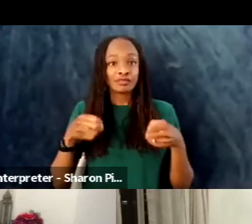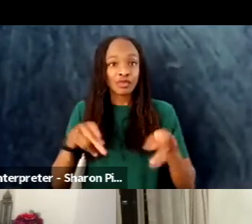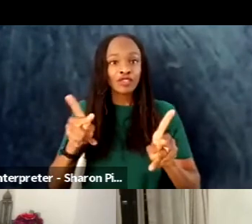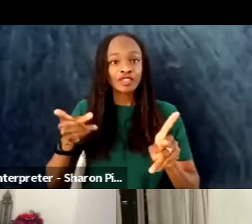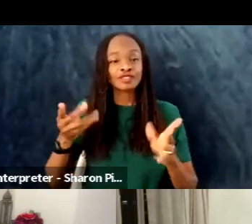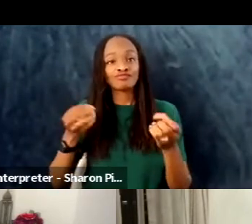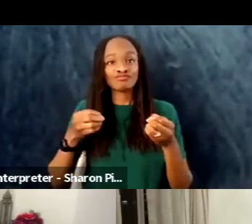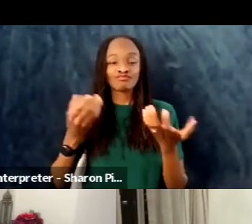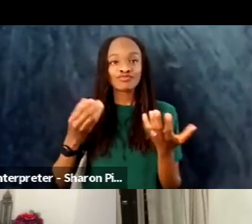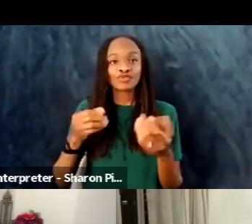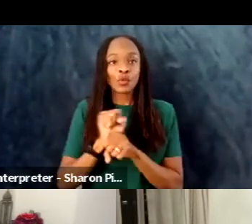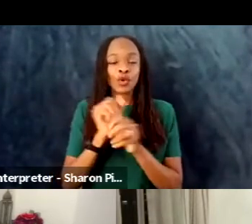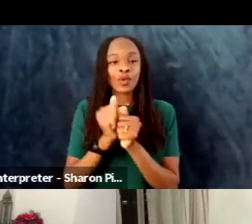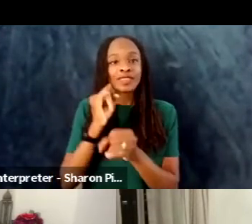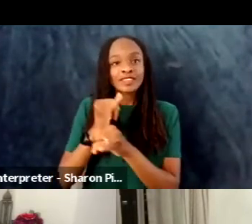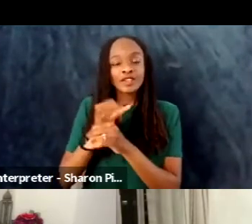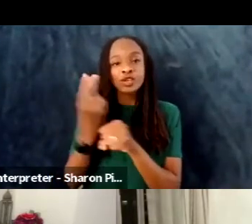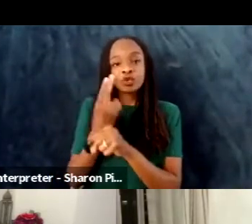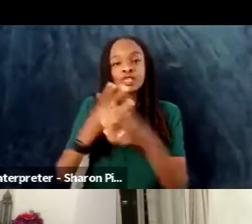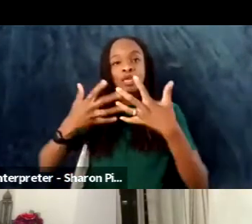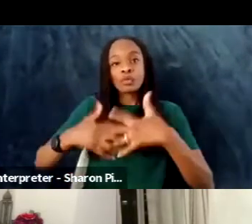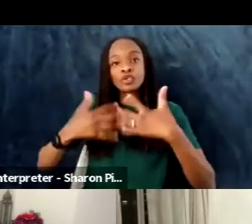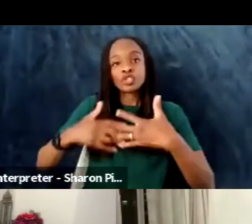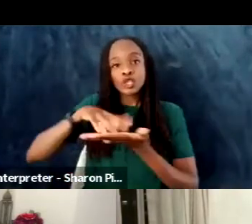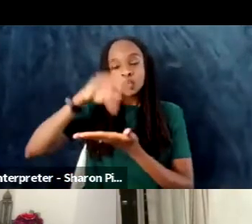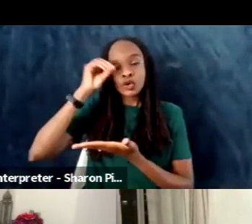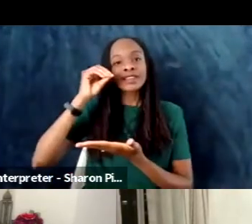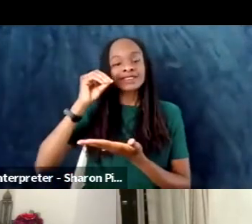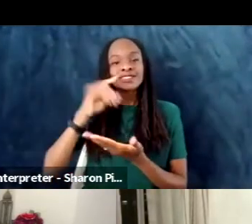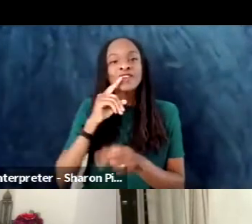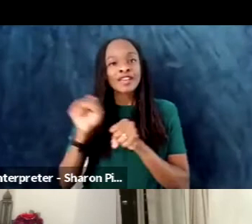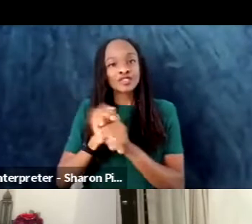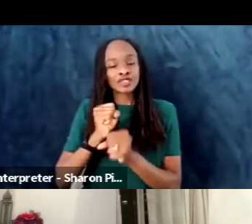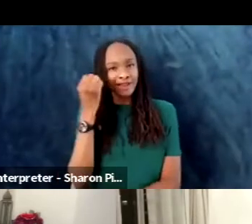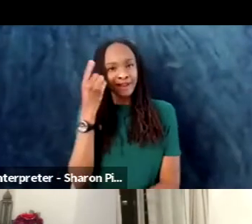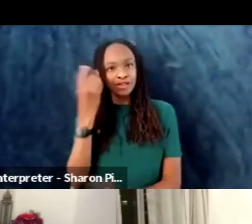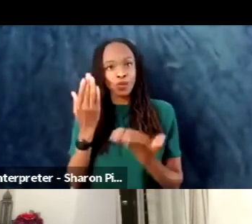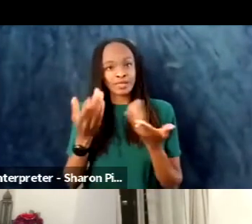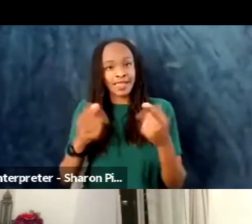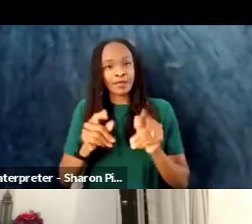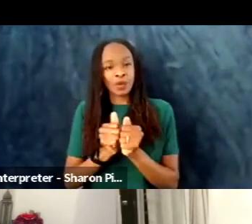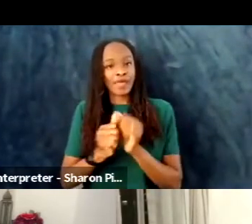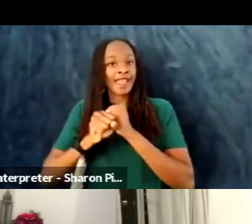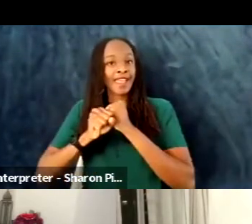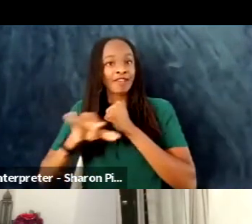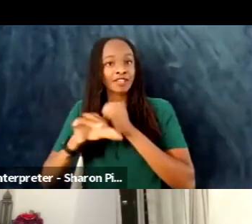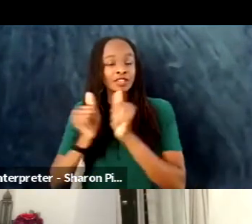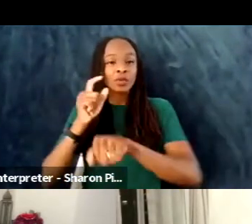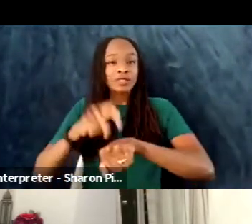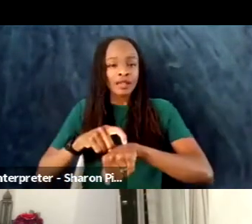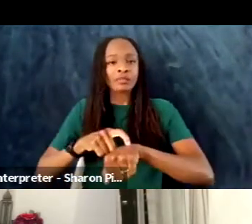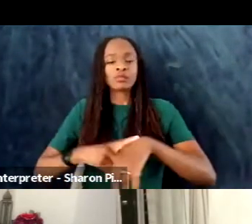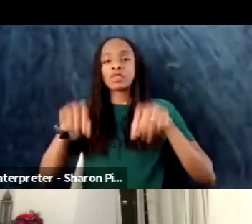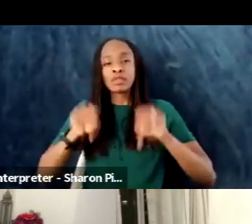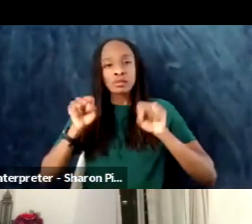the Institute using machine learning to actually understand what's happening with advertising over time and being able to drive